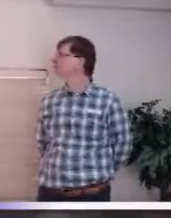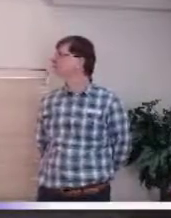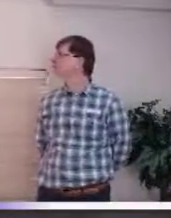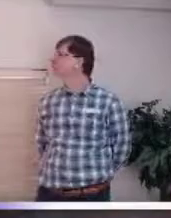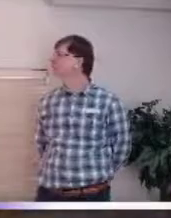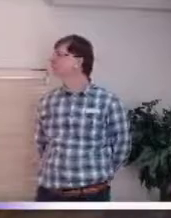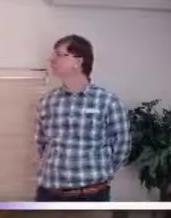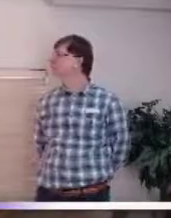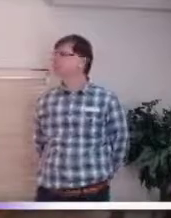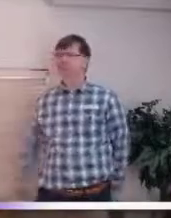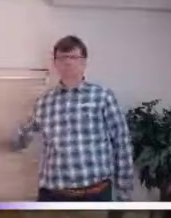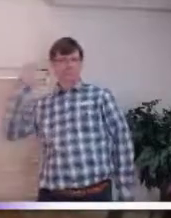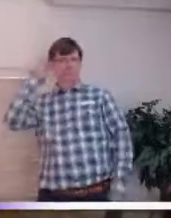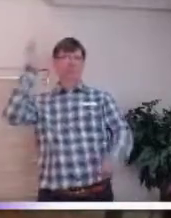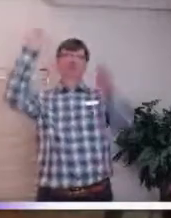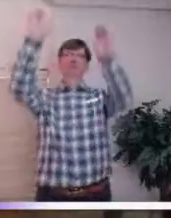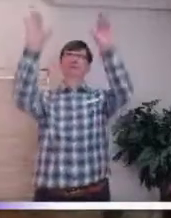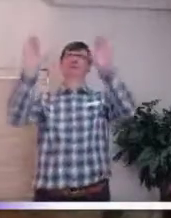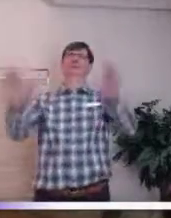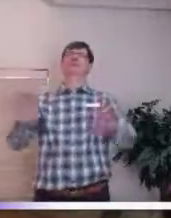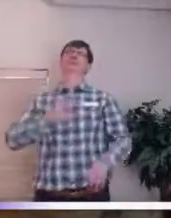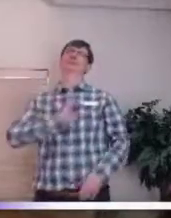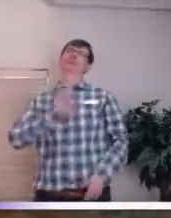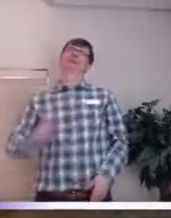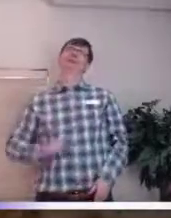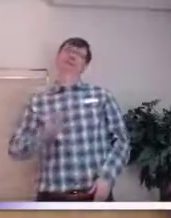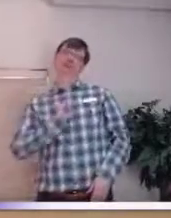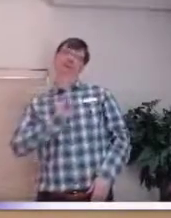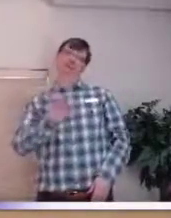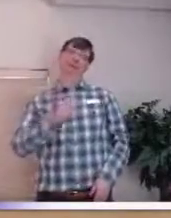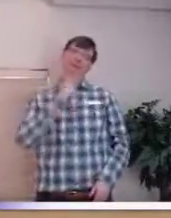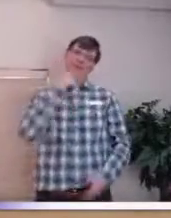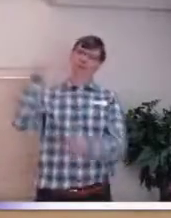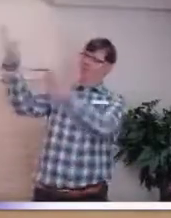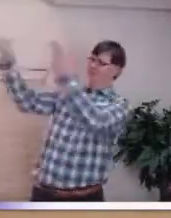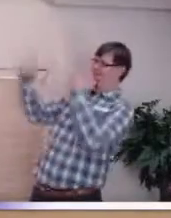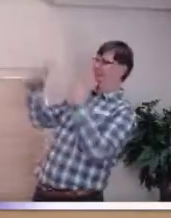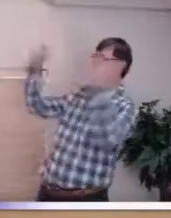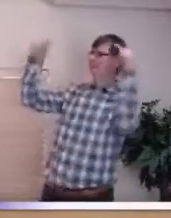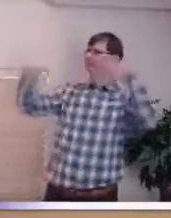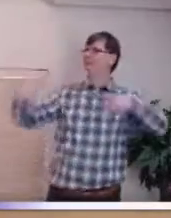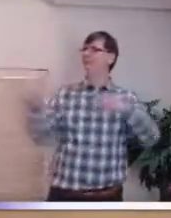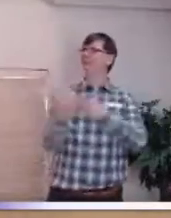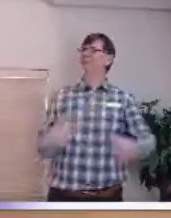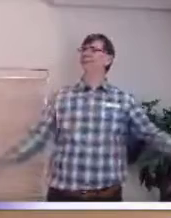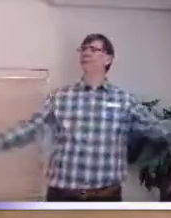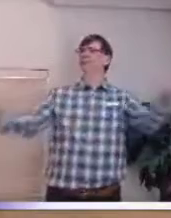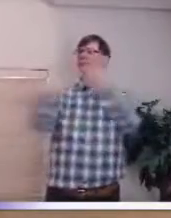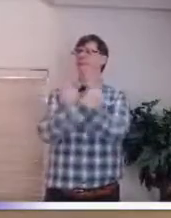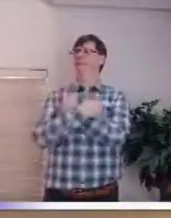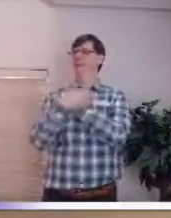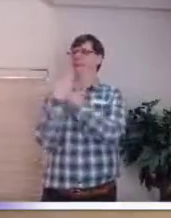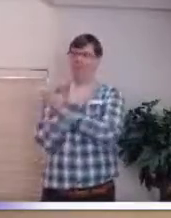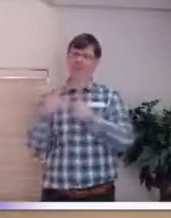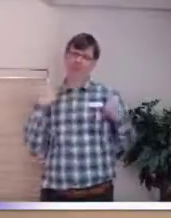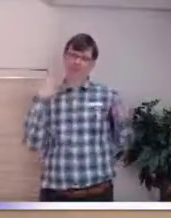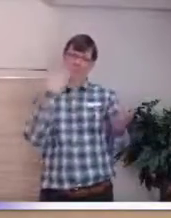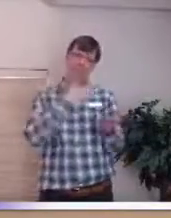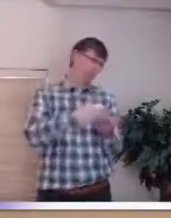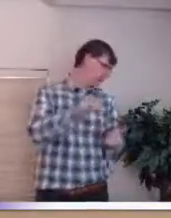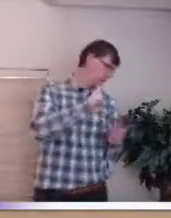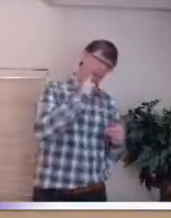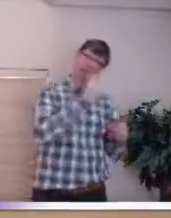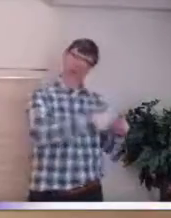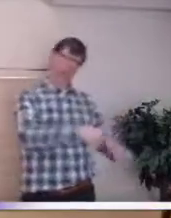great. Thank you, Jackson. See, how cared for am I? You know, I come here and I like that blanket of love. So where was I?